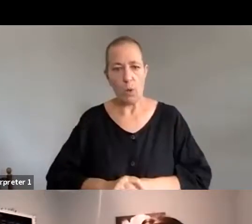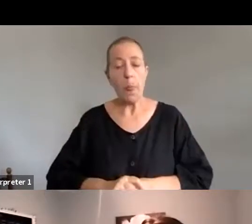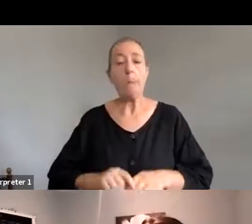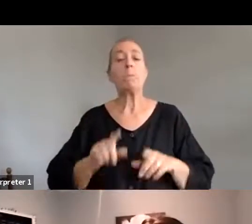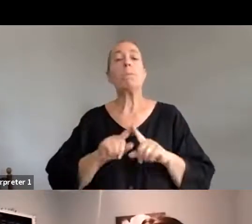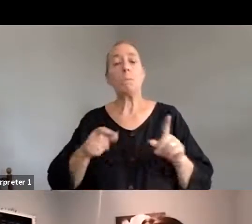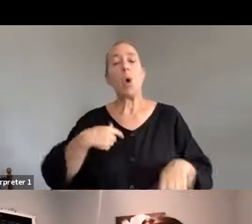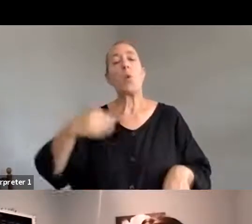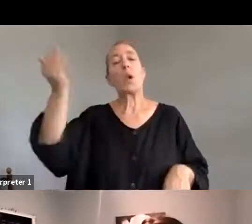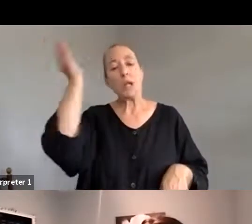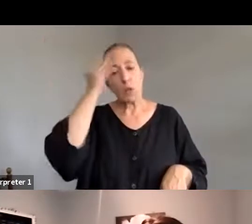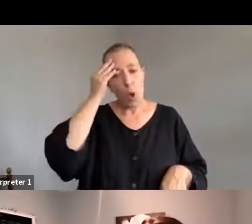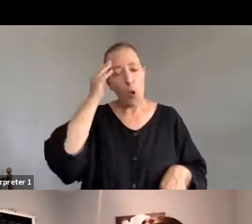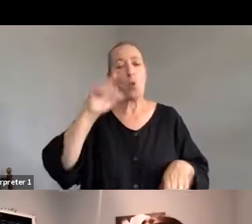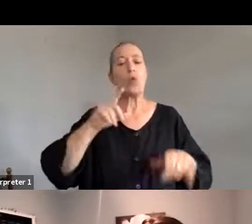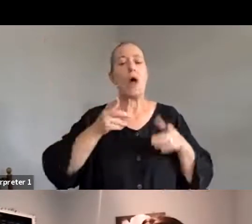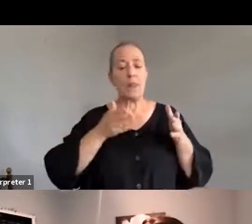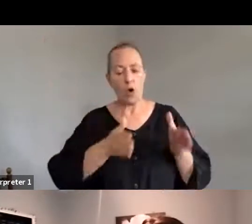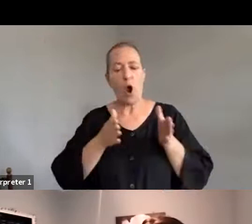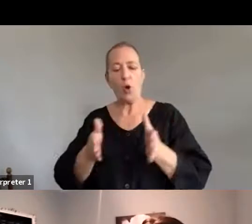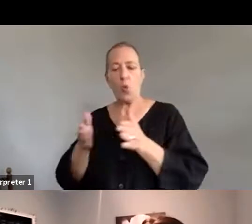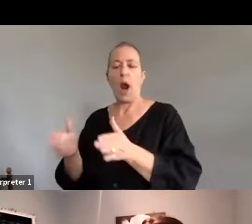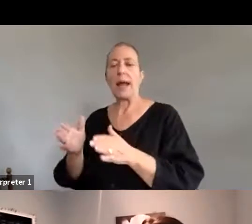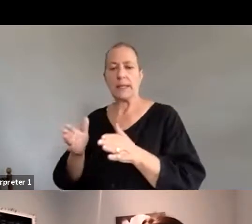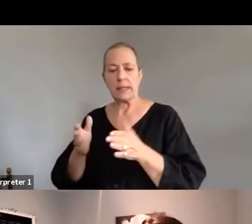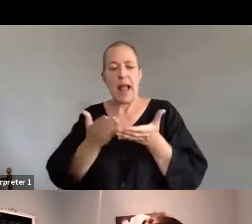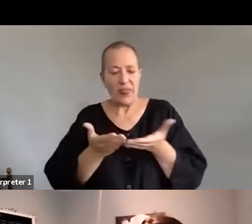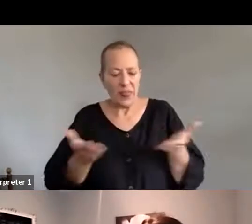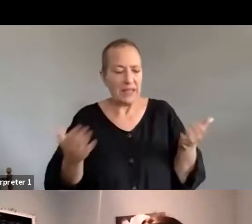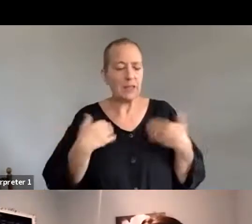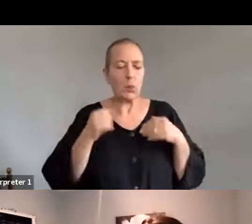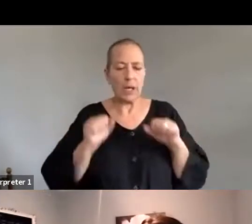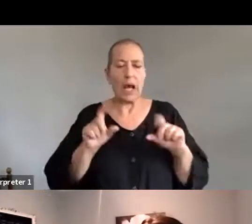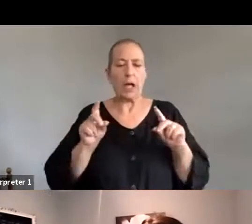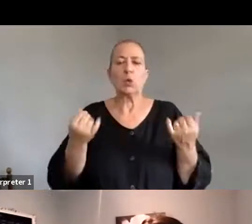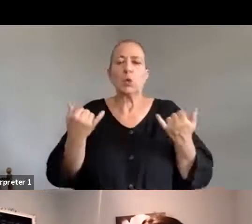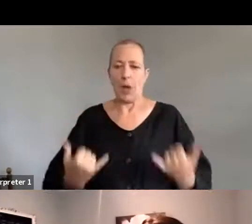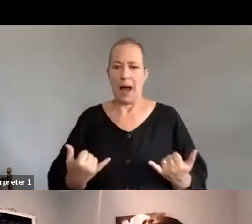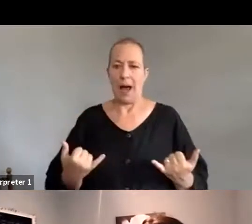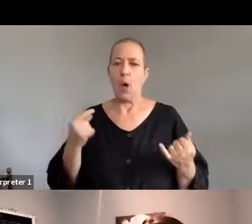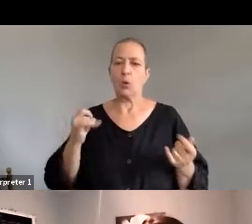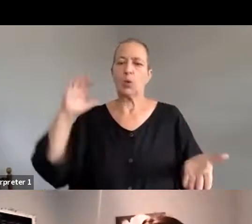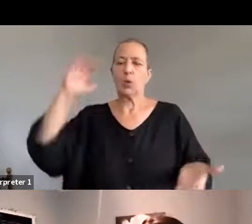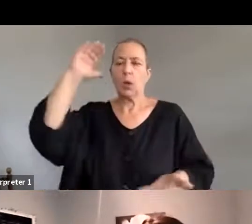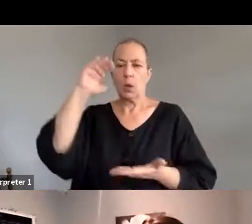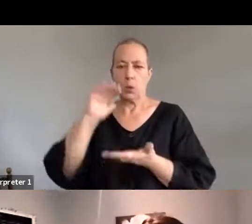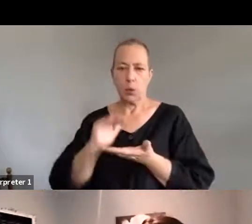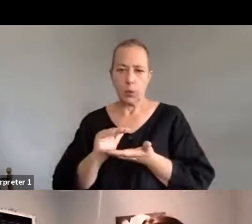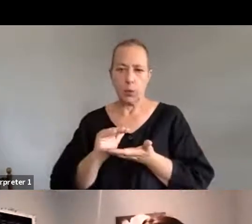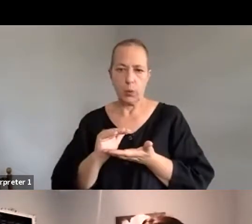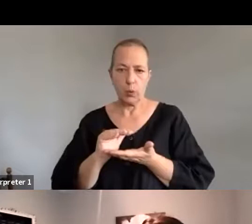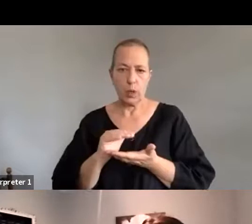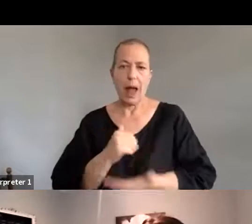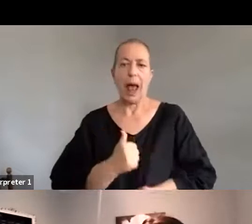lot of remediation and strategies that you can use, like cognitive remediation, that you can use to kind of help in dealing